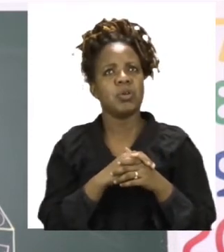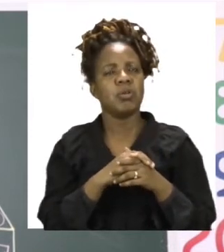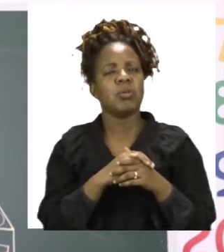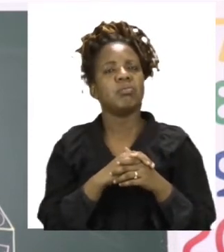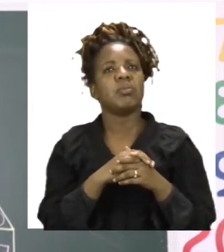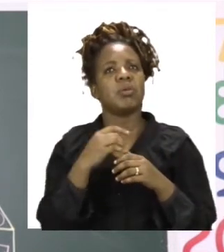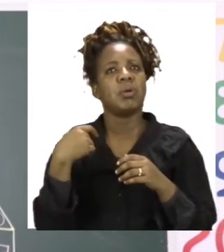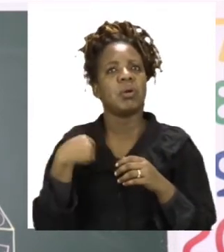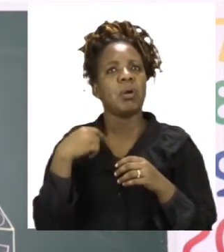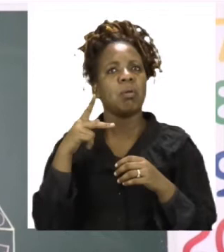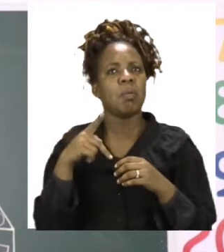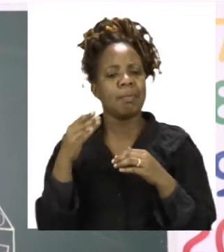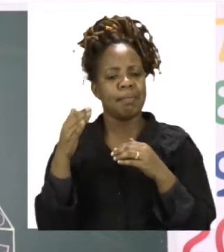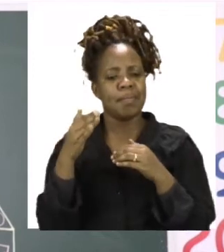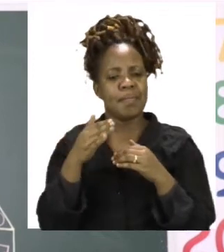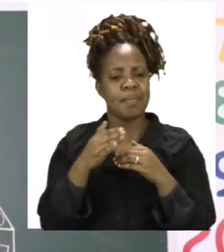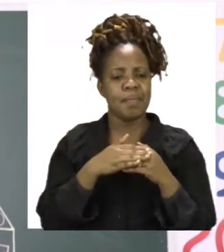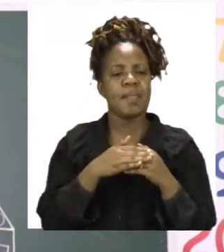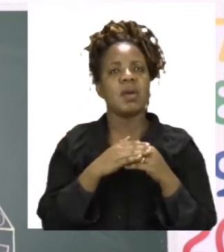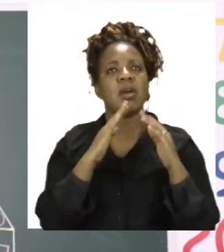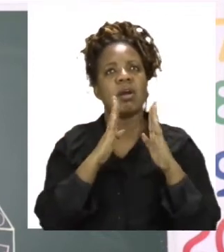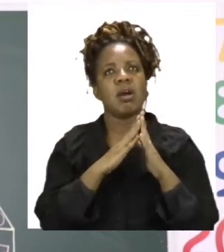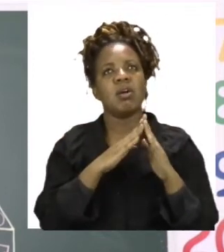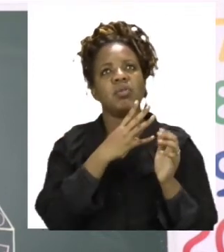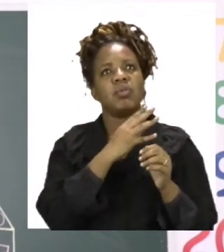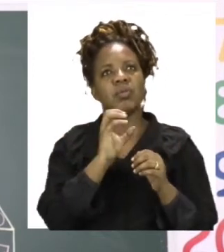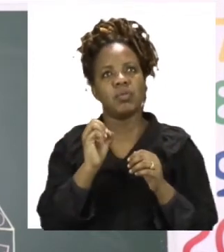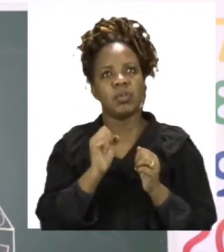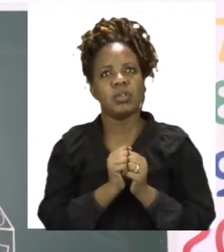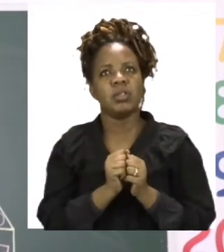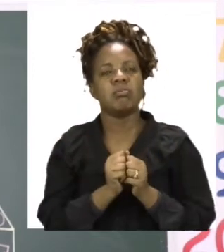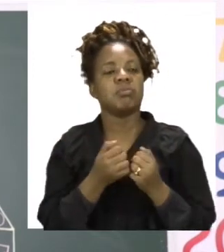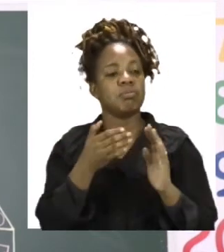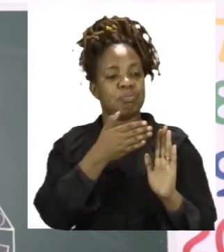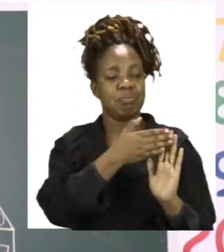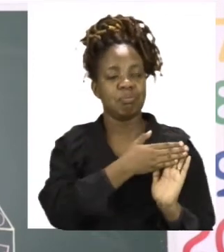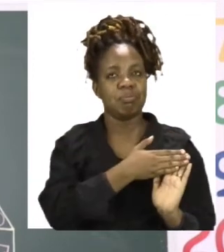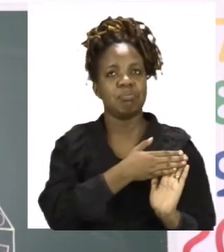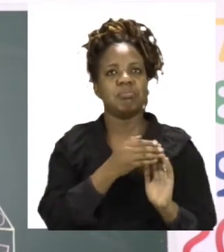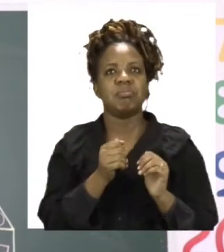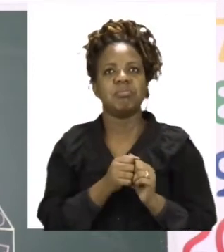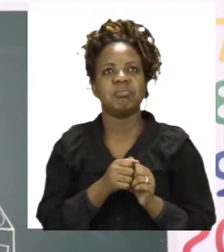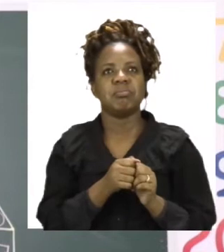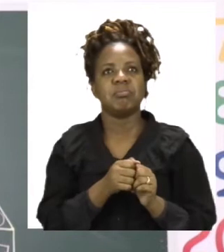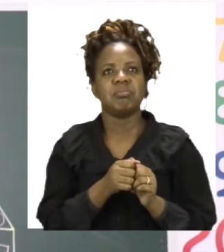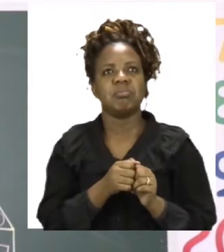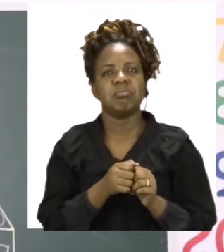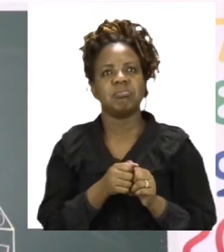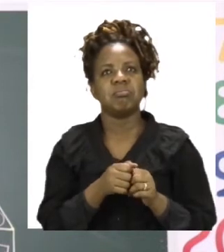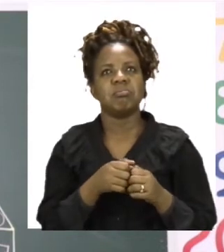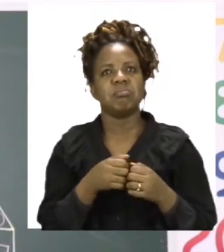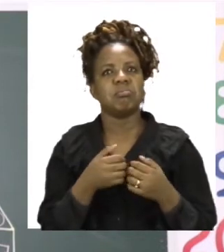Petrus runs to number 40 and he is safe. The lion gets